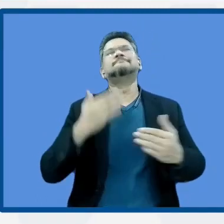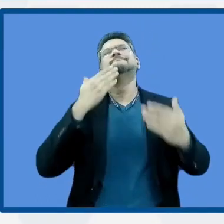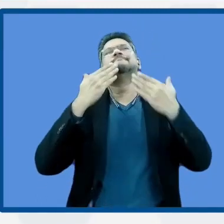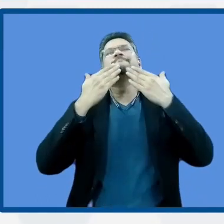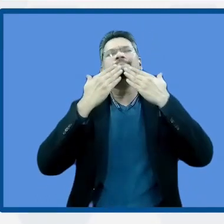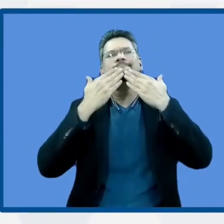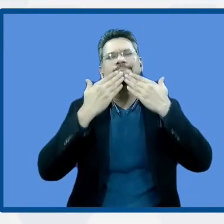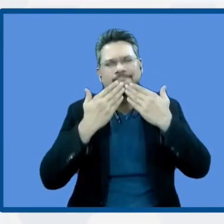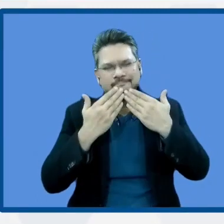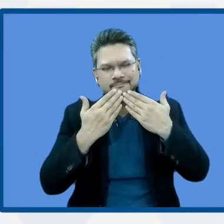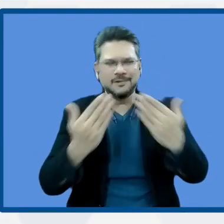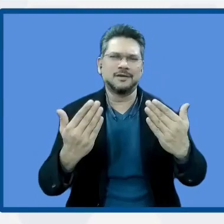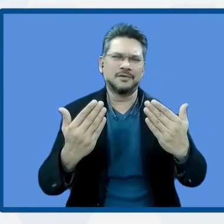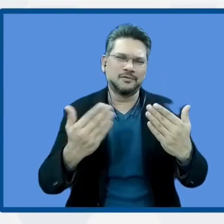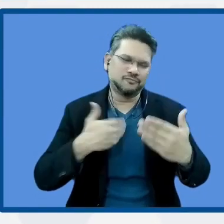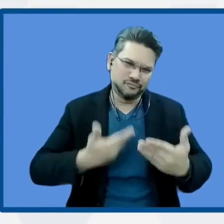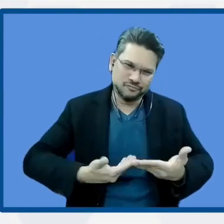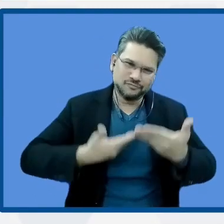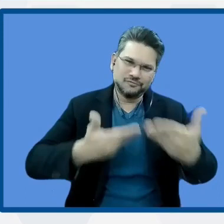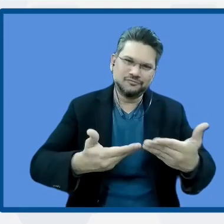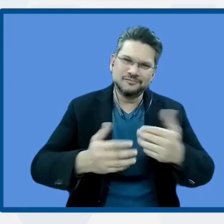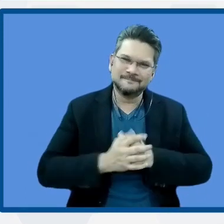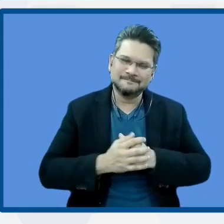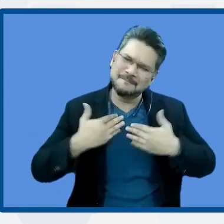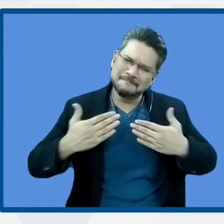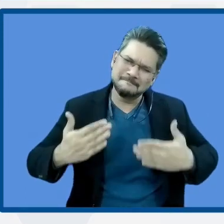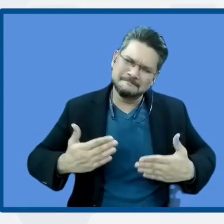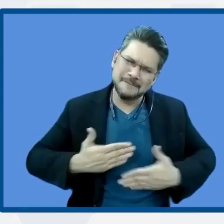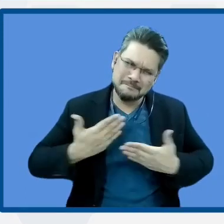inviting me. It's a pleasure to be here today,